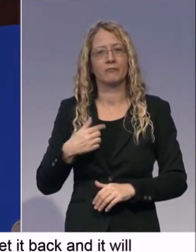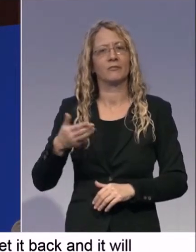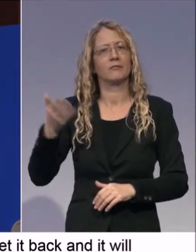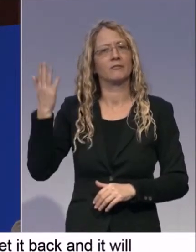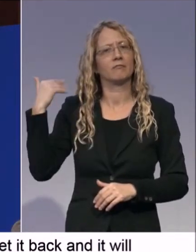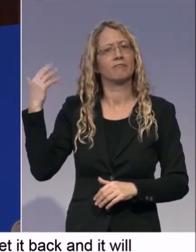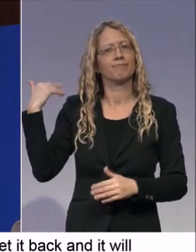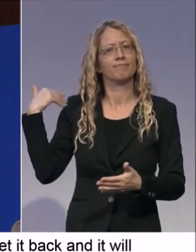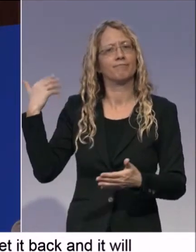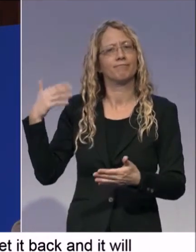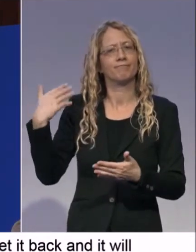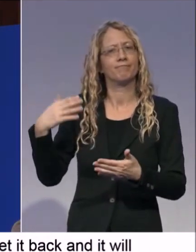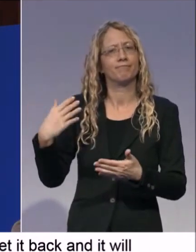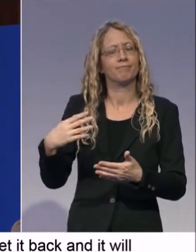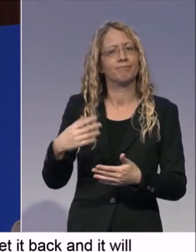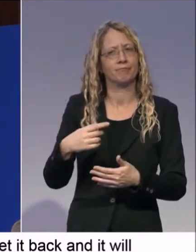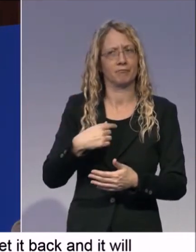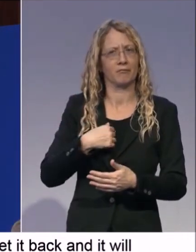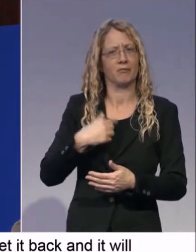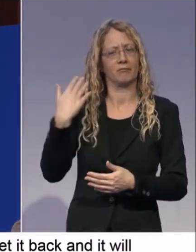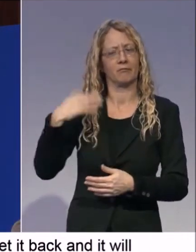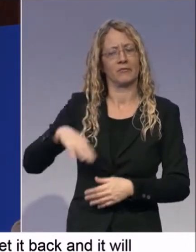old.